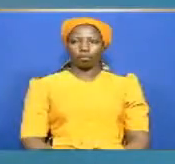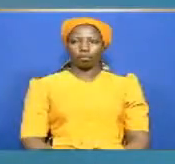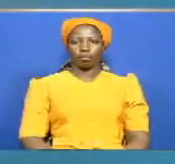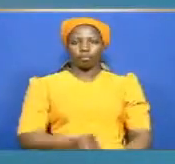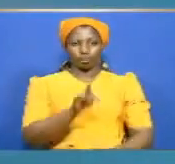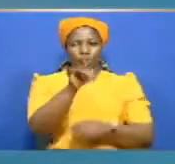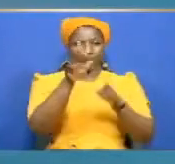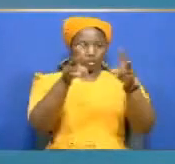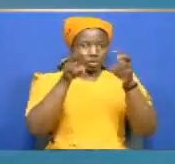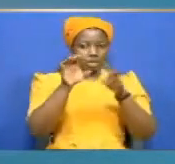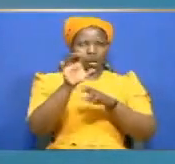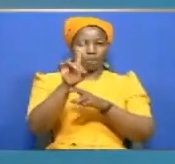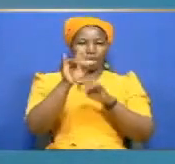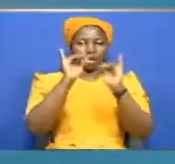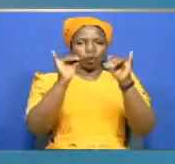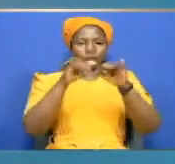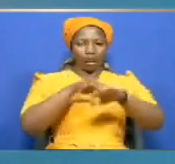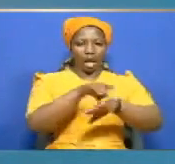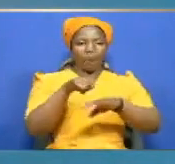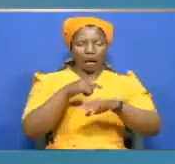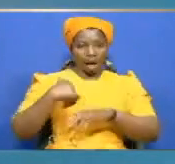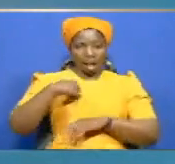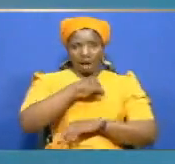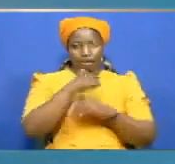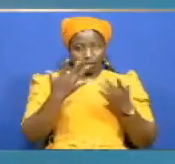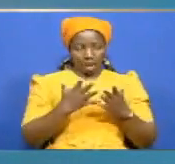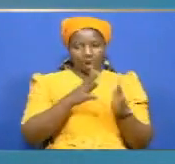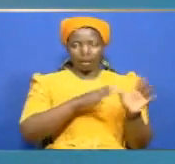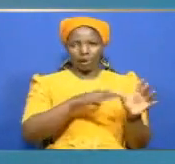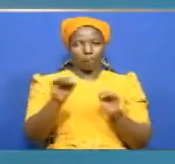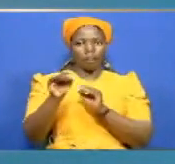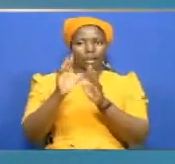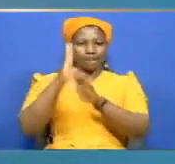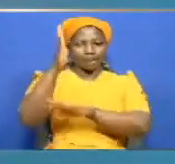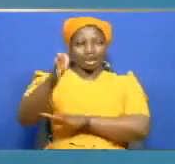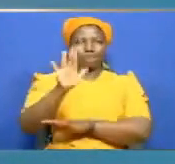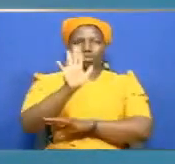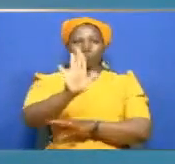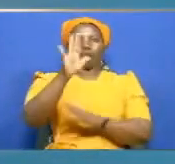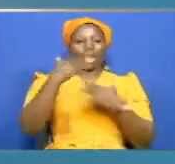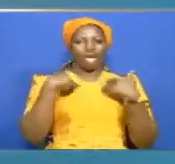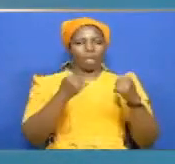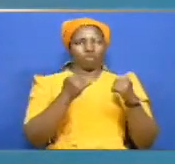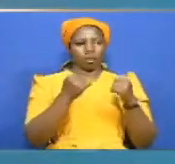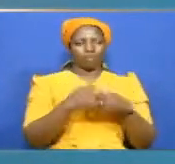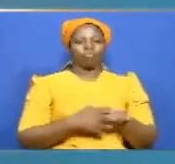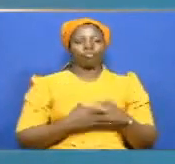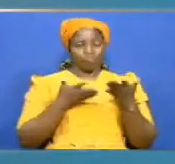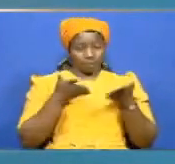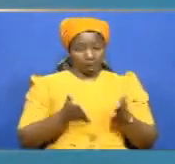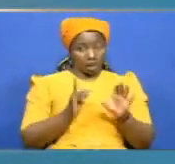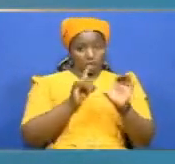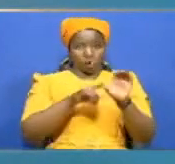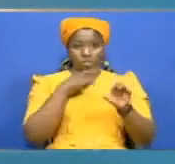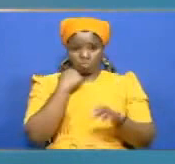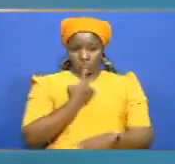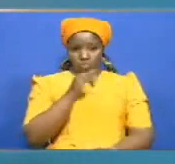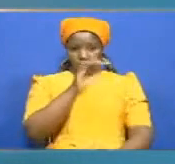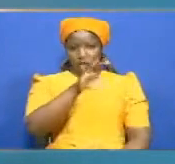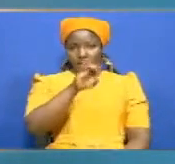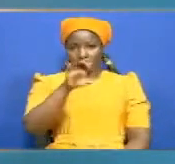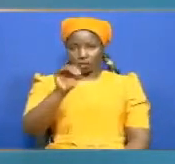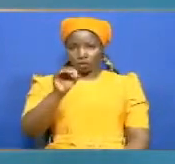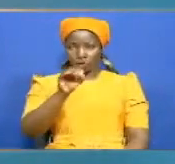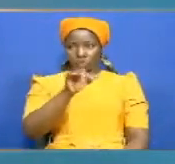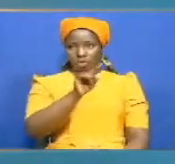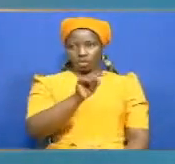You're watching Channel One News Hour. We are heading straight into your health. In studio, I am joined by the CEO,